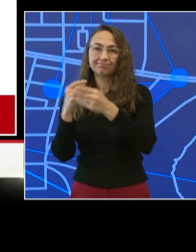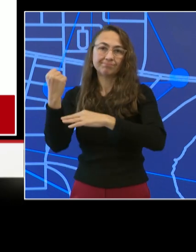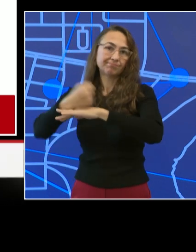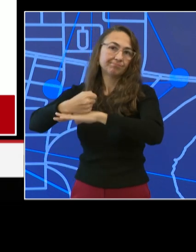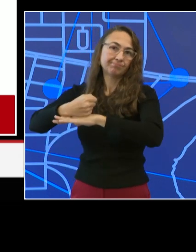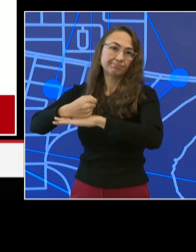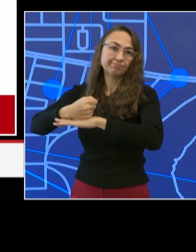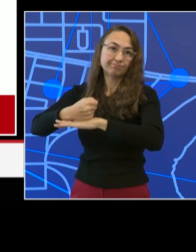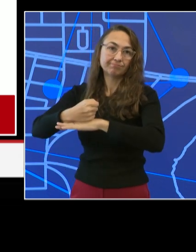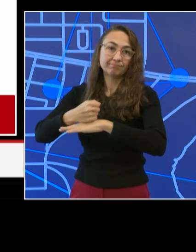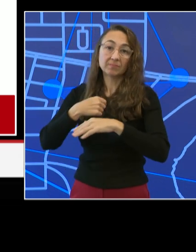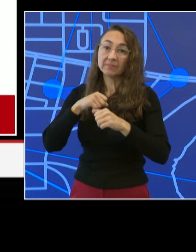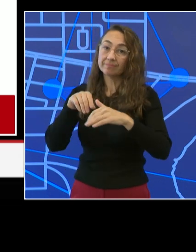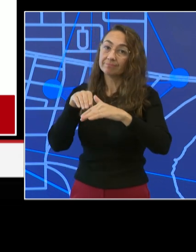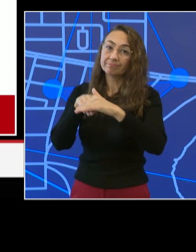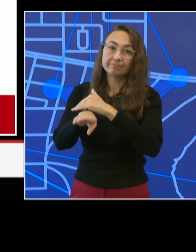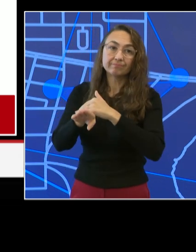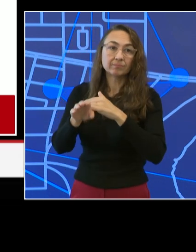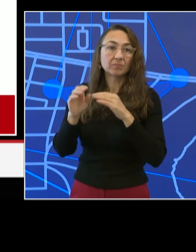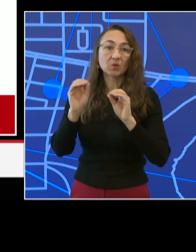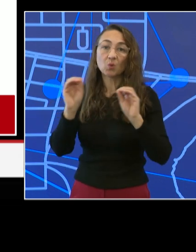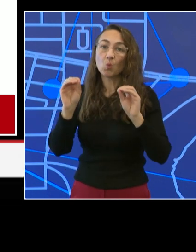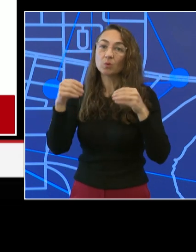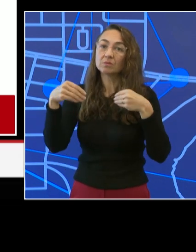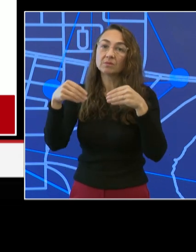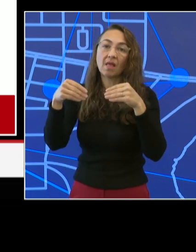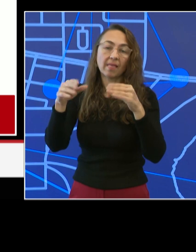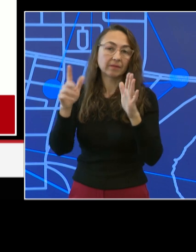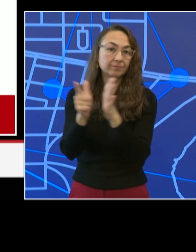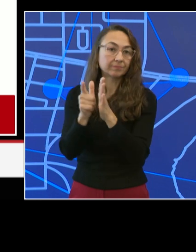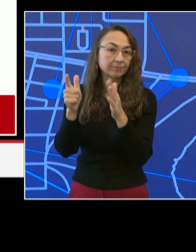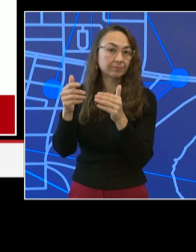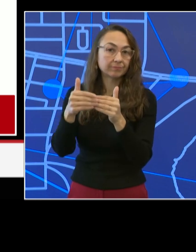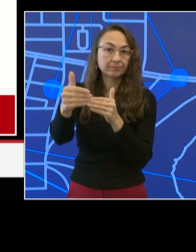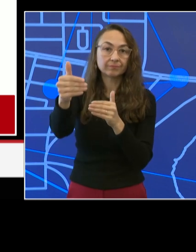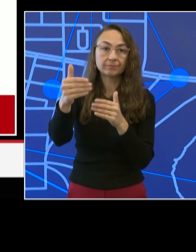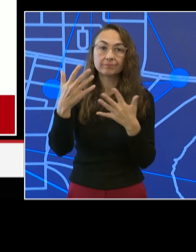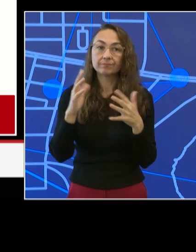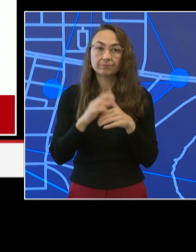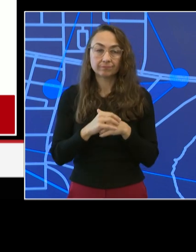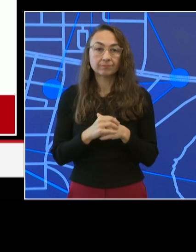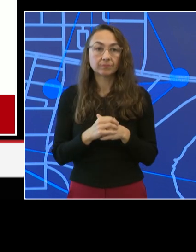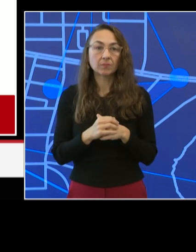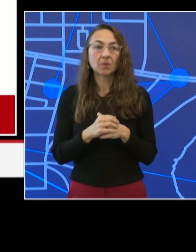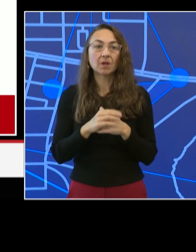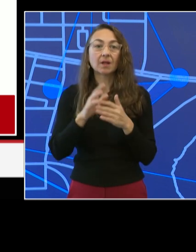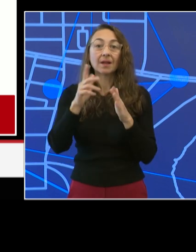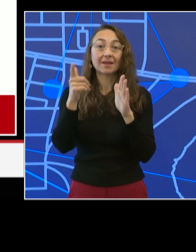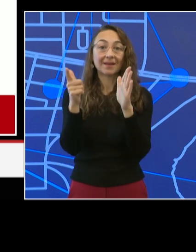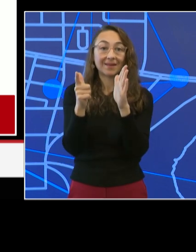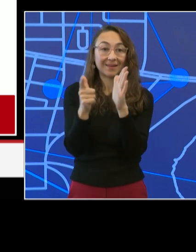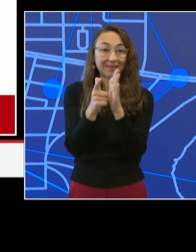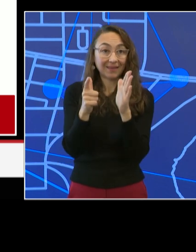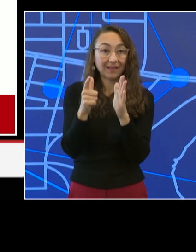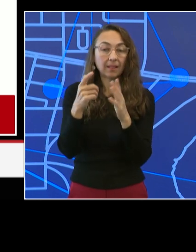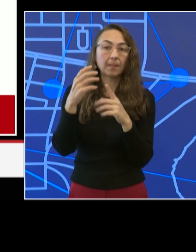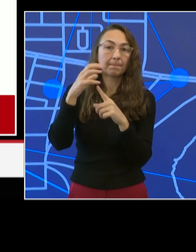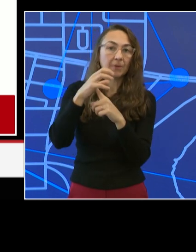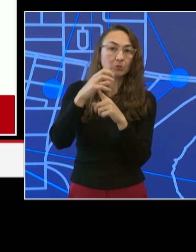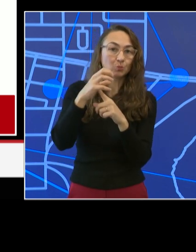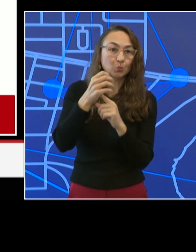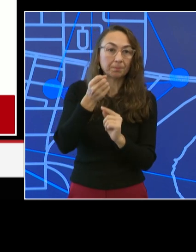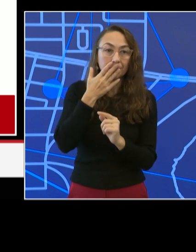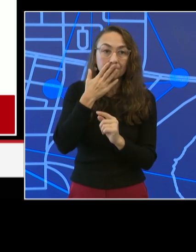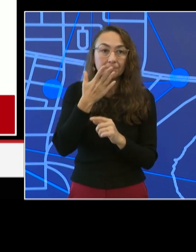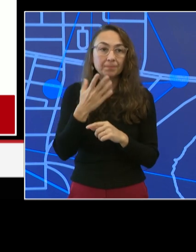In some cases, we've recovered hundreds of pounds of marijuana and illegal psychedelic mushrooms. Our efforts should